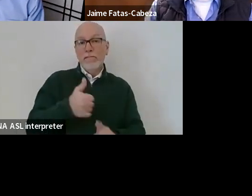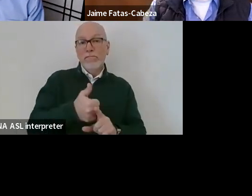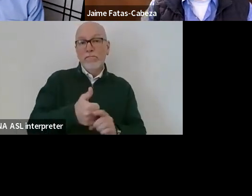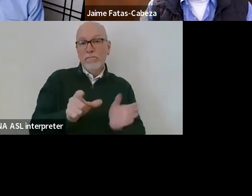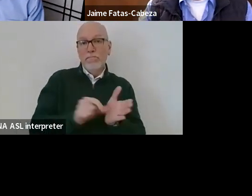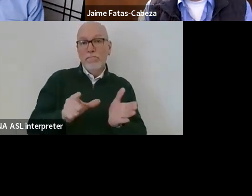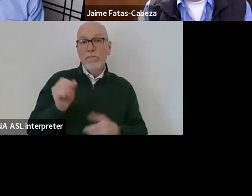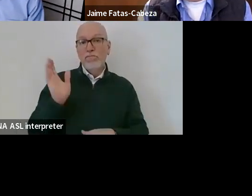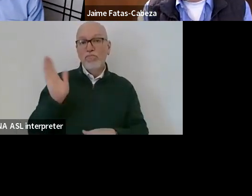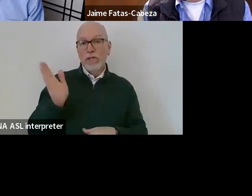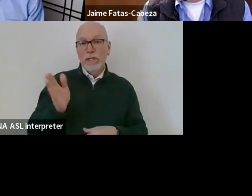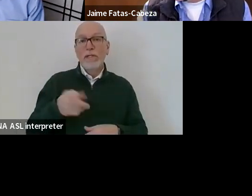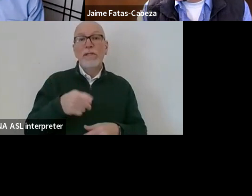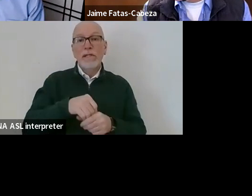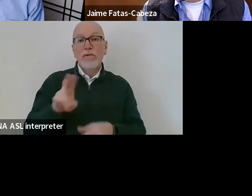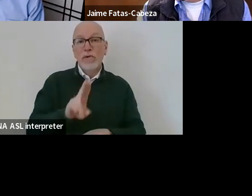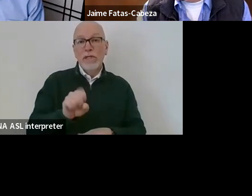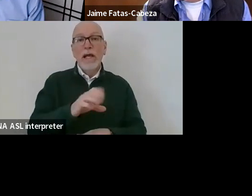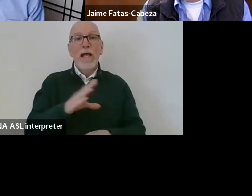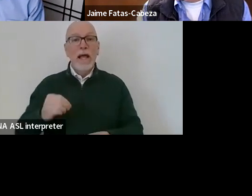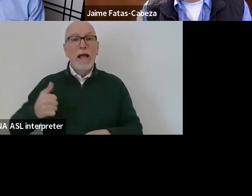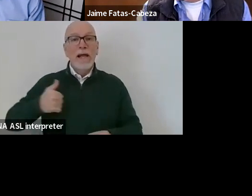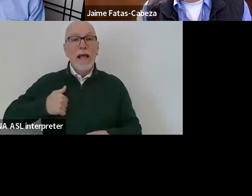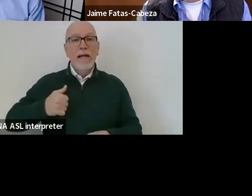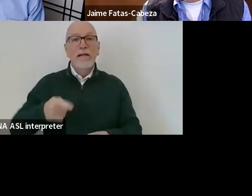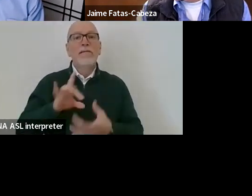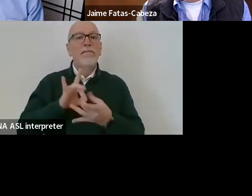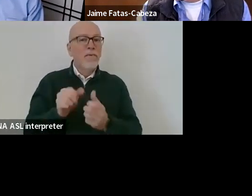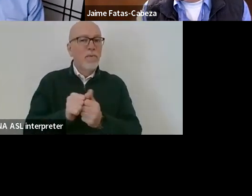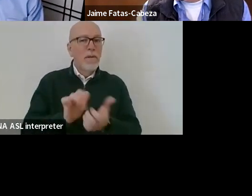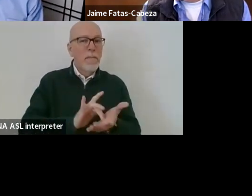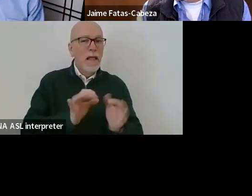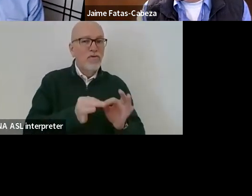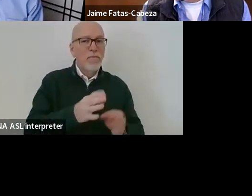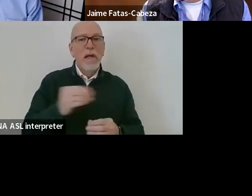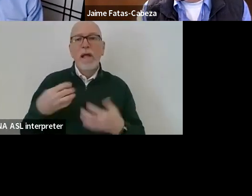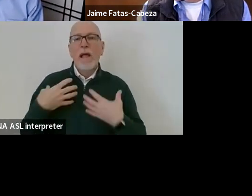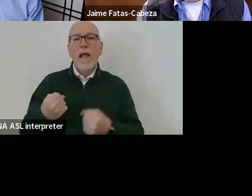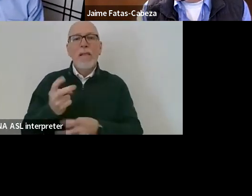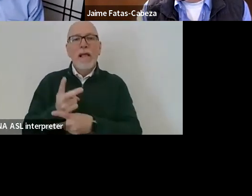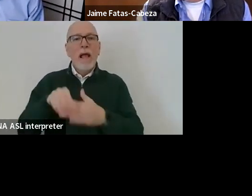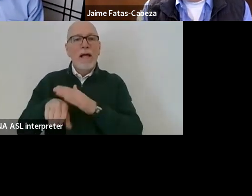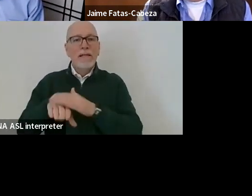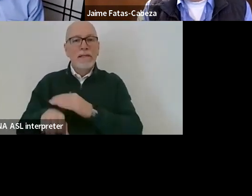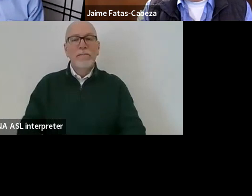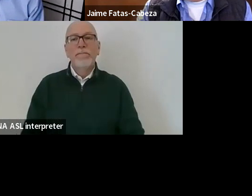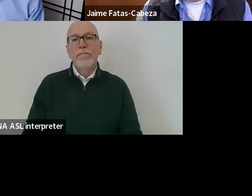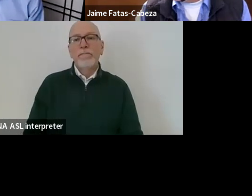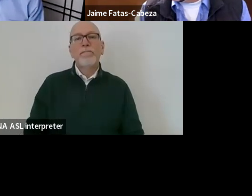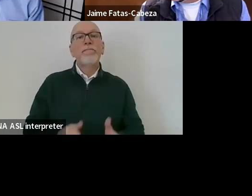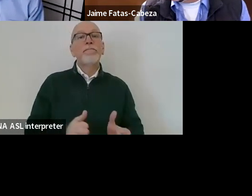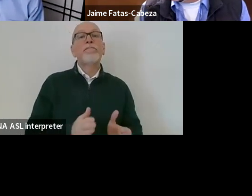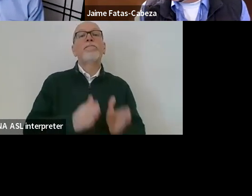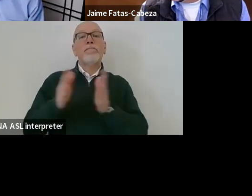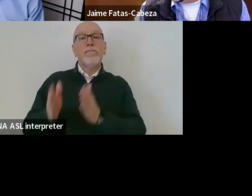and presented in the United States and in Canada on medical interpreting and healthcare access. Also